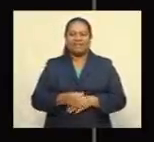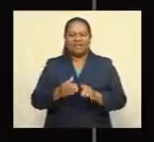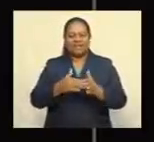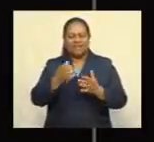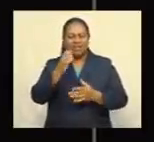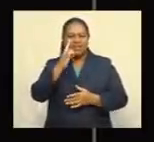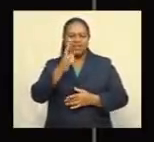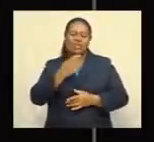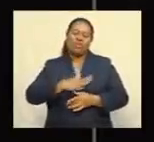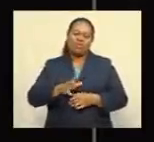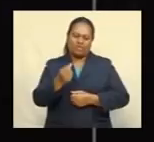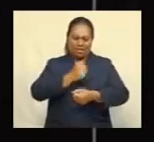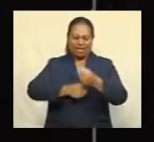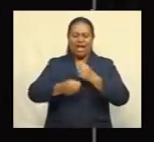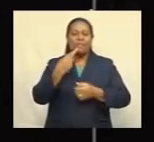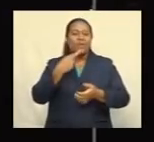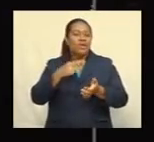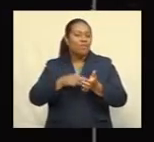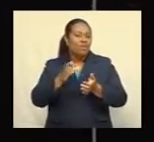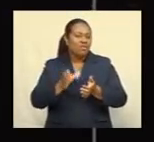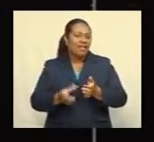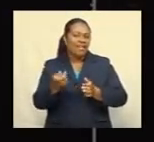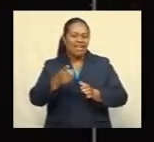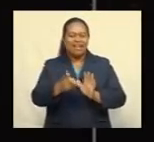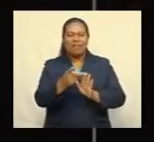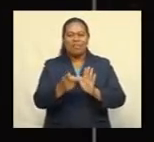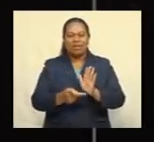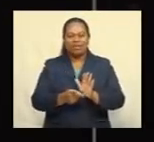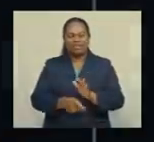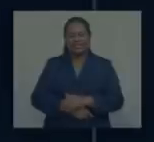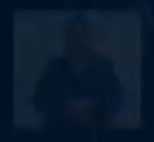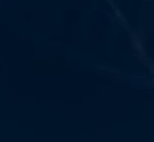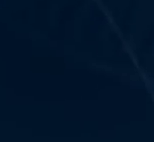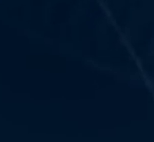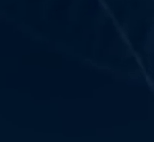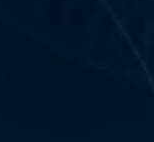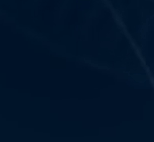into the field of journalism and politics. Jeshulal reports.